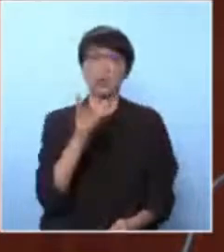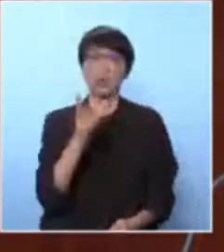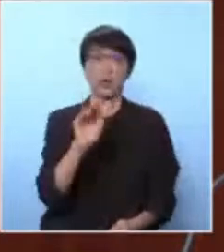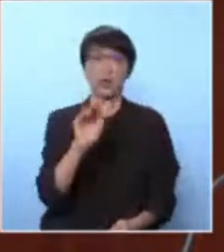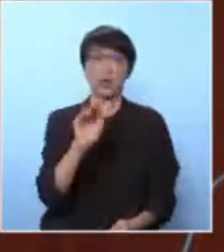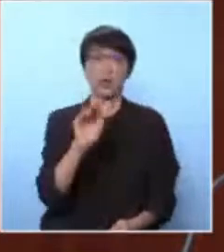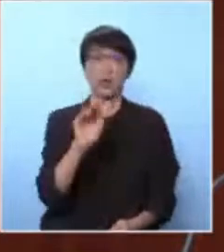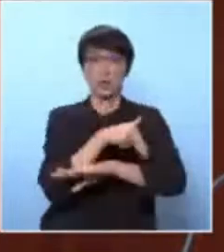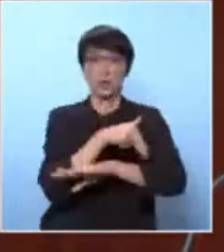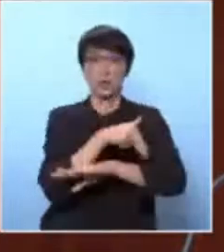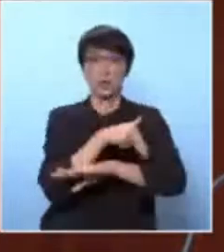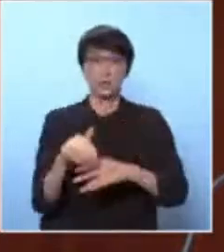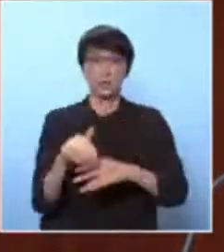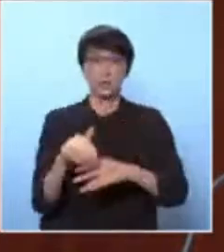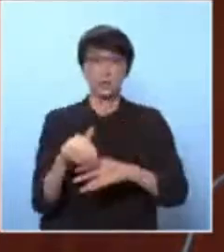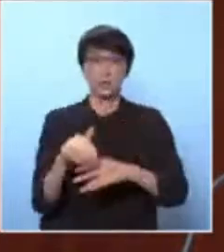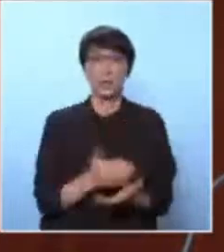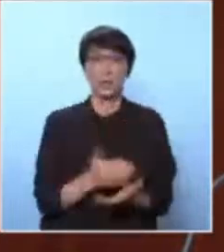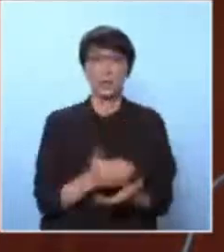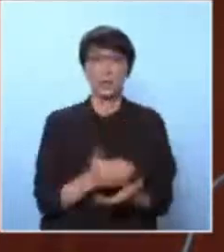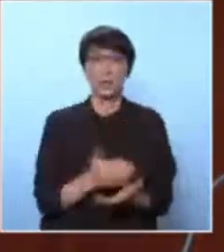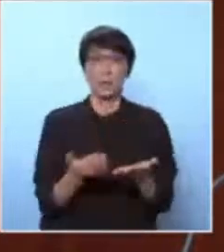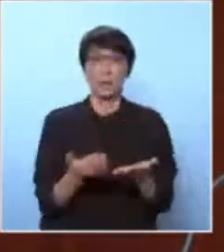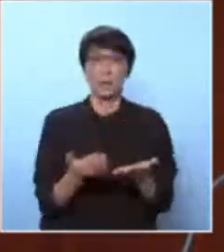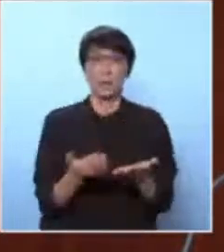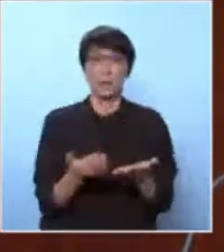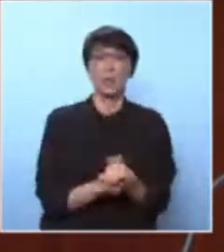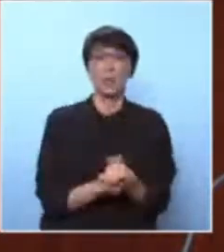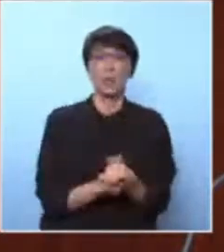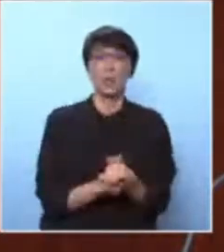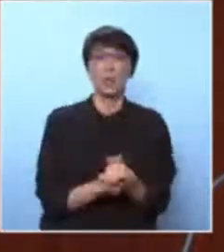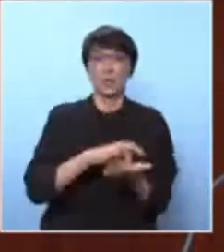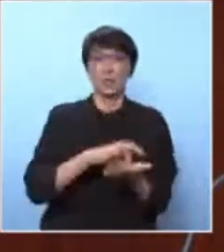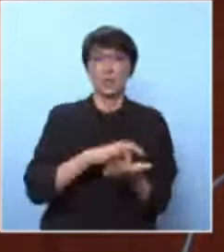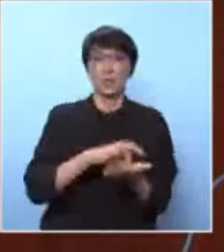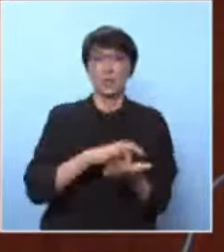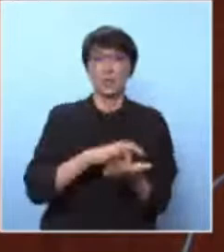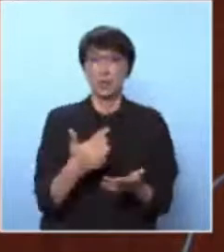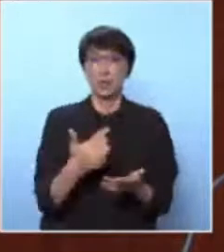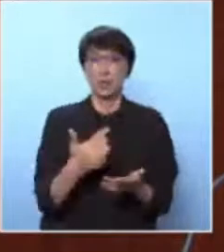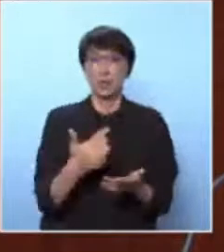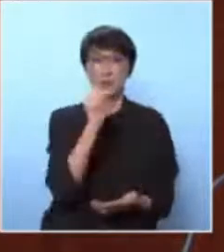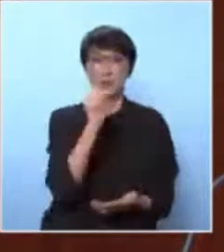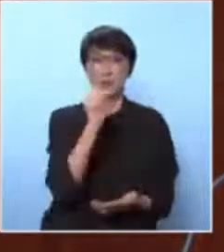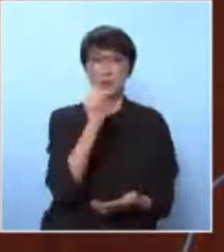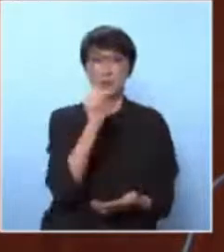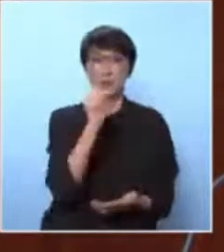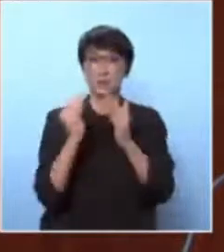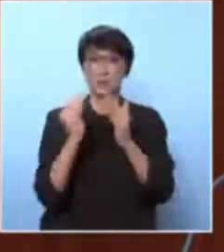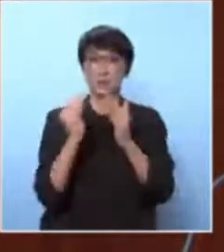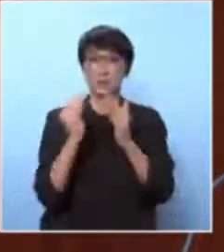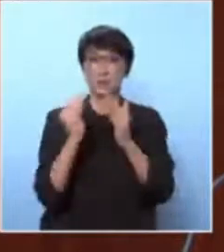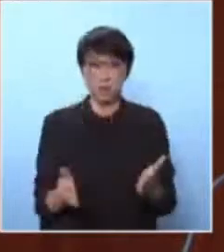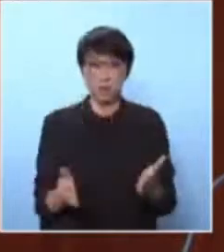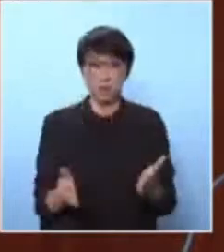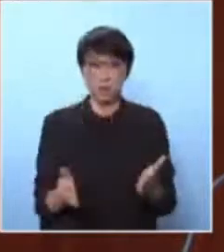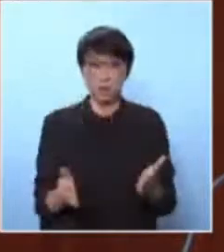trial basis in 50 primary schools in districts with more targeted students for 1 year and will be